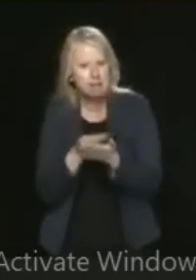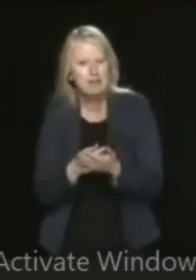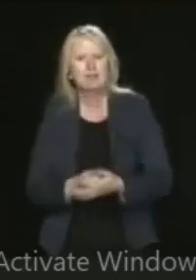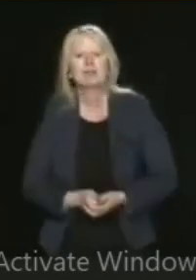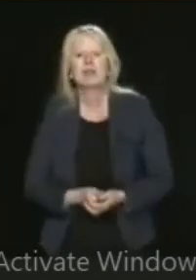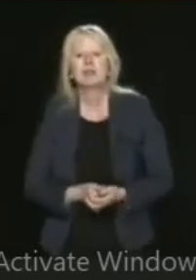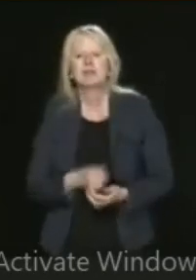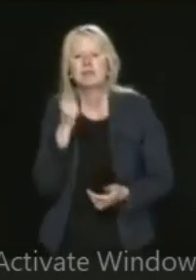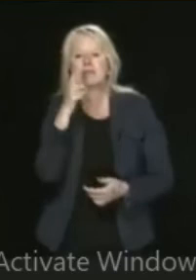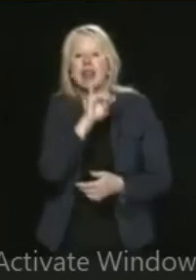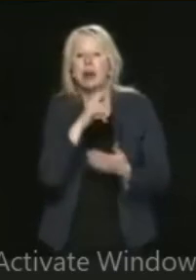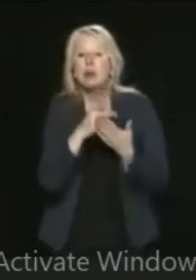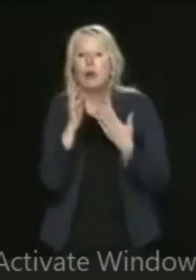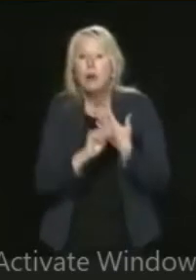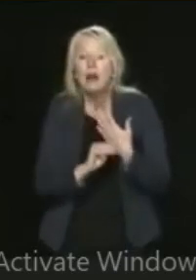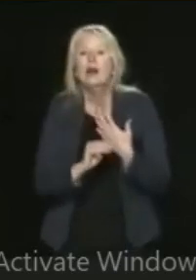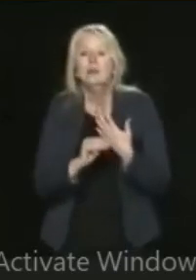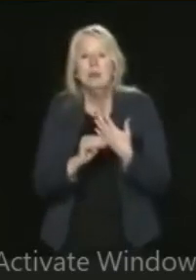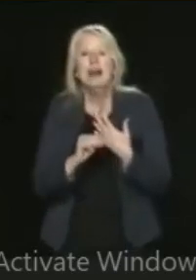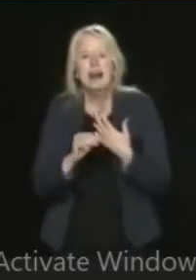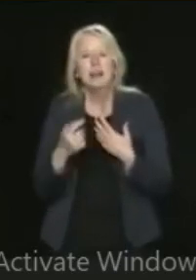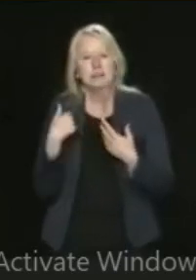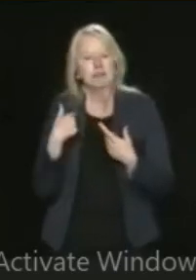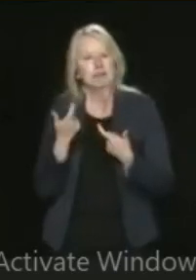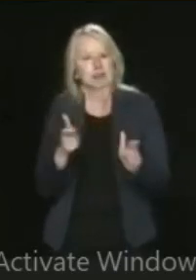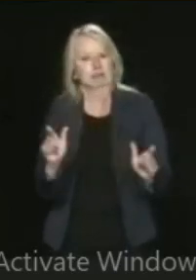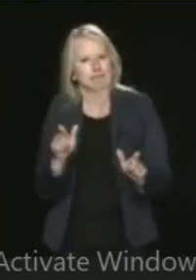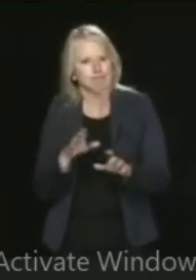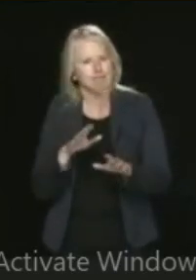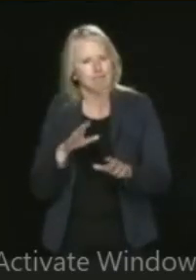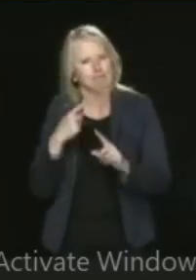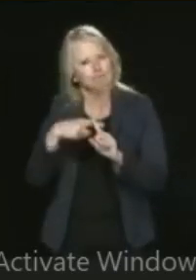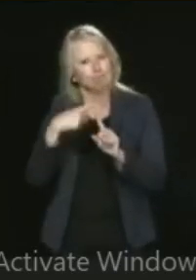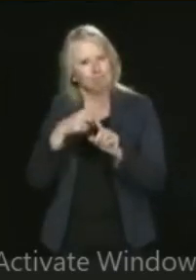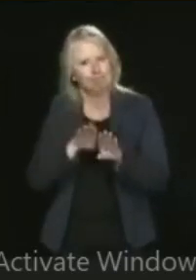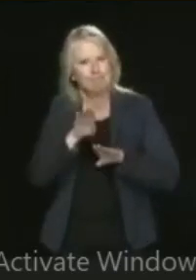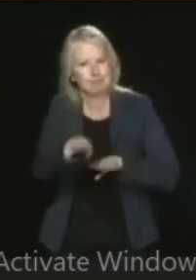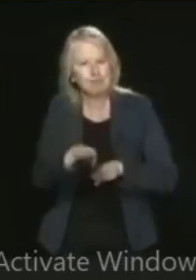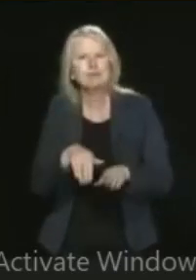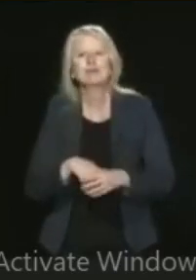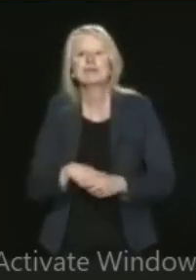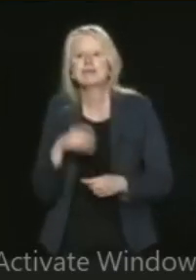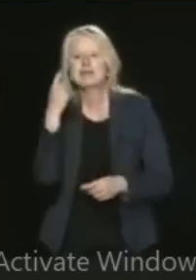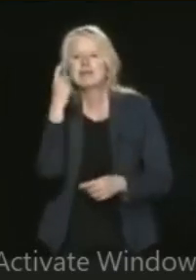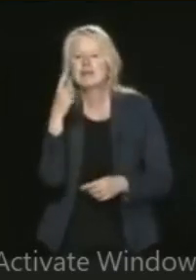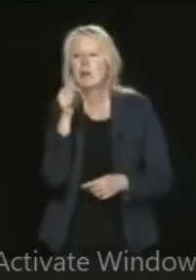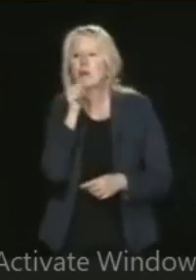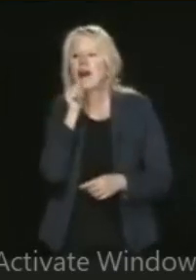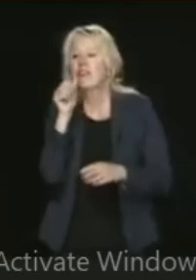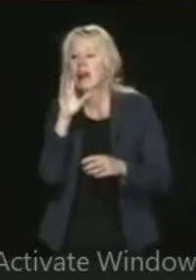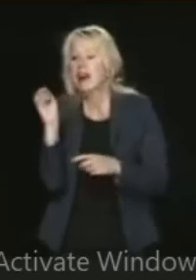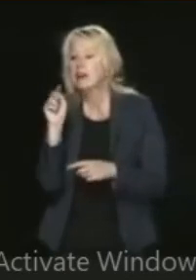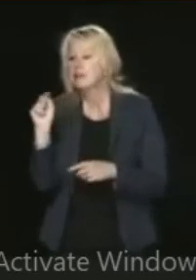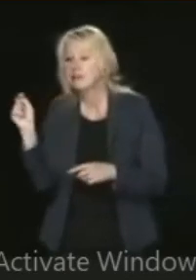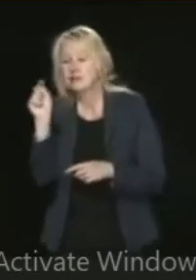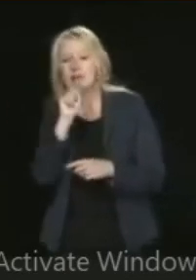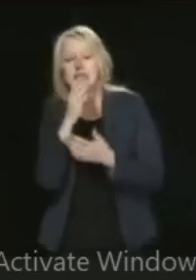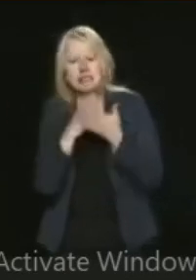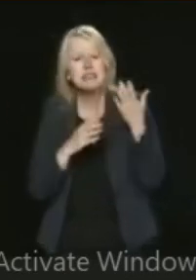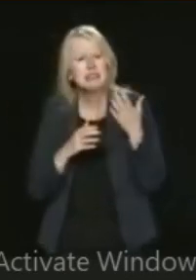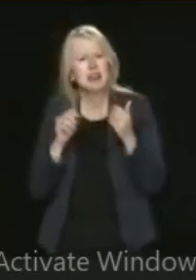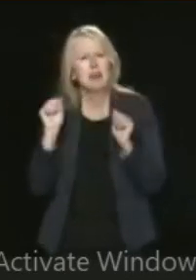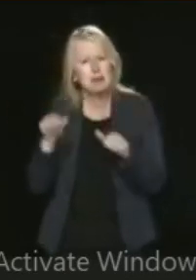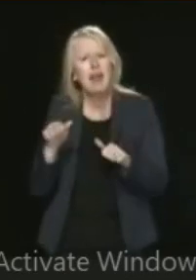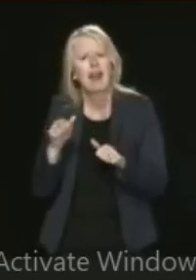With this program, we're taking a bold step. Ideally, private sector lenders are adequate for the needs of